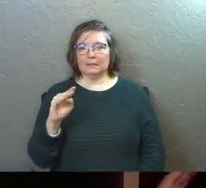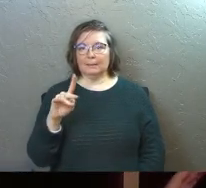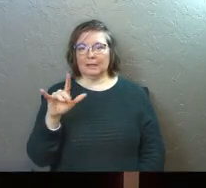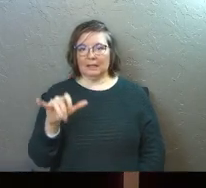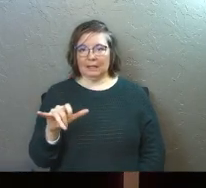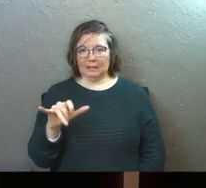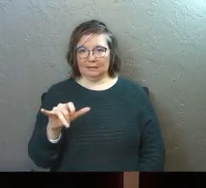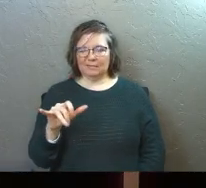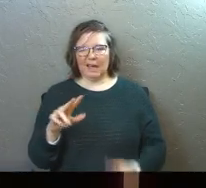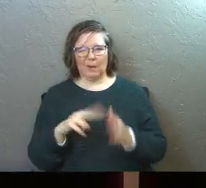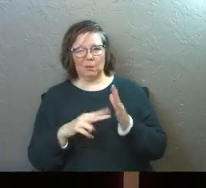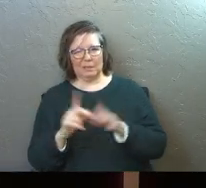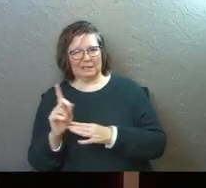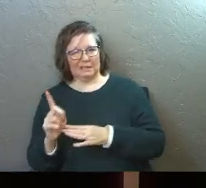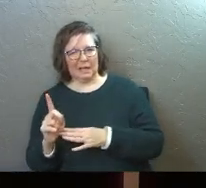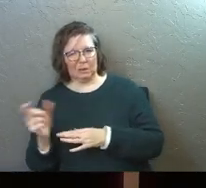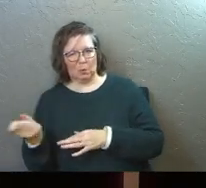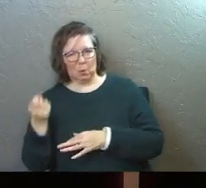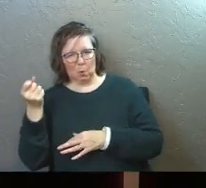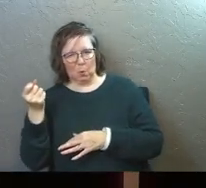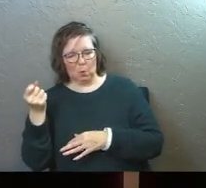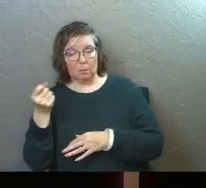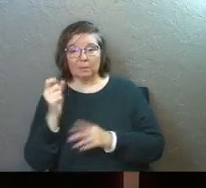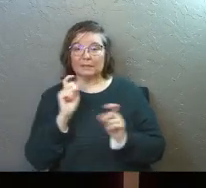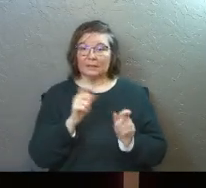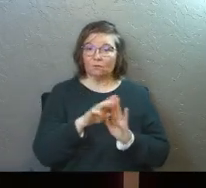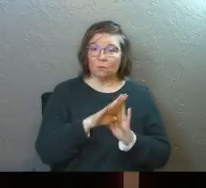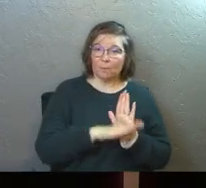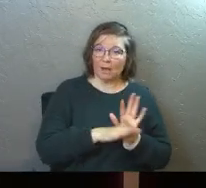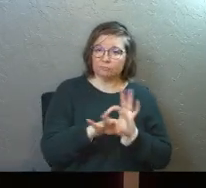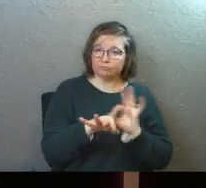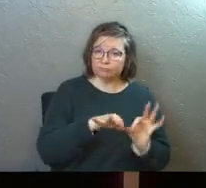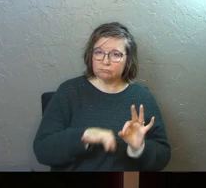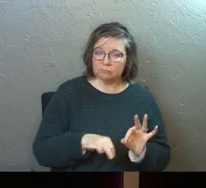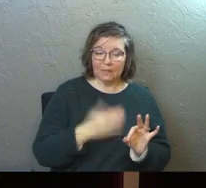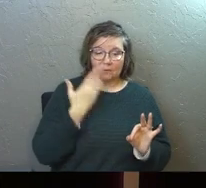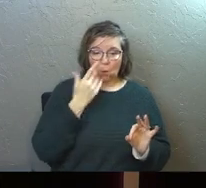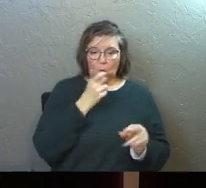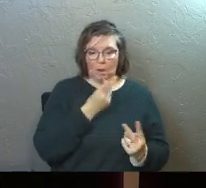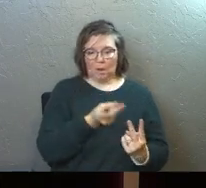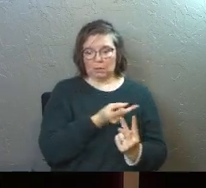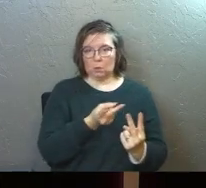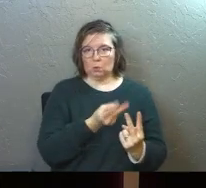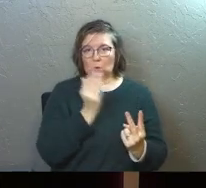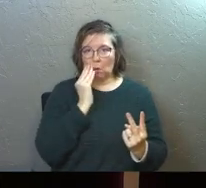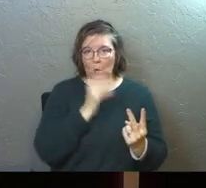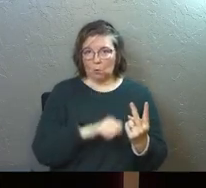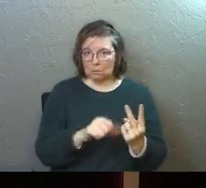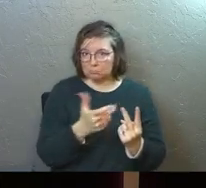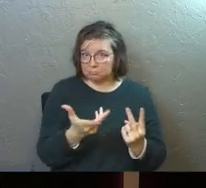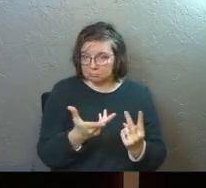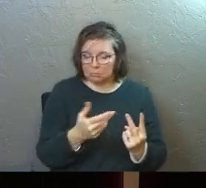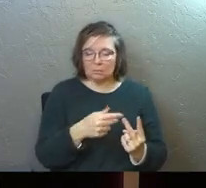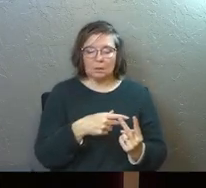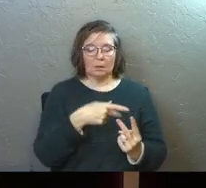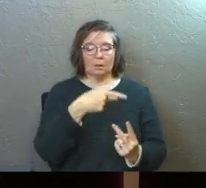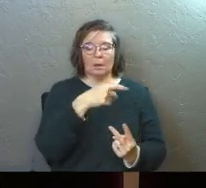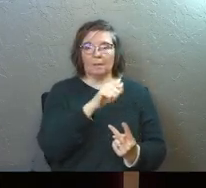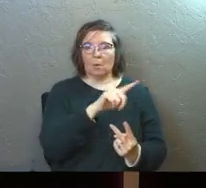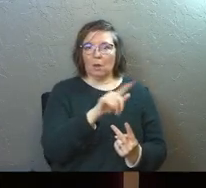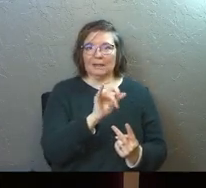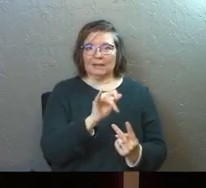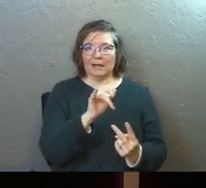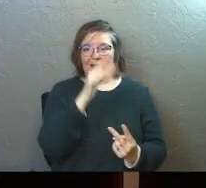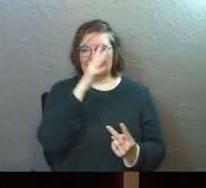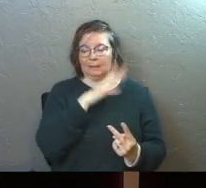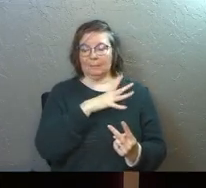the passage here in a second. But just to give you some background, if you don't know how these two know each other, what this passage is about, the Apostle Paul is like